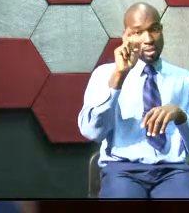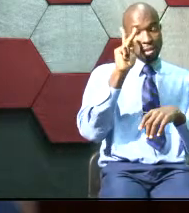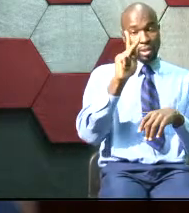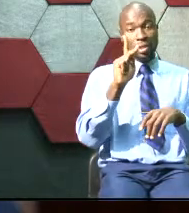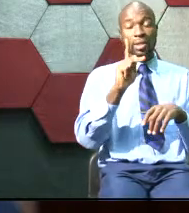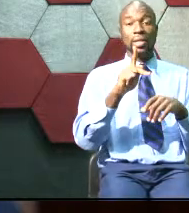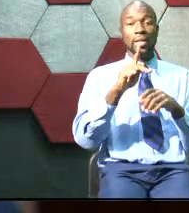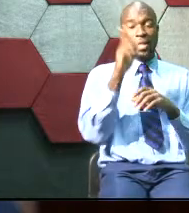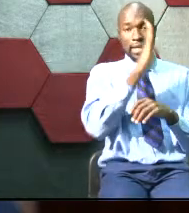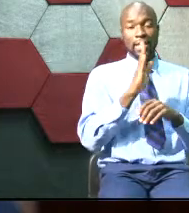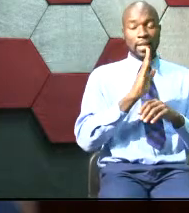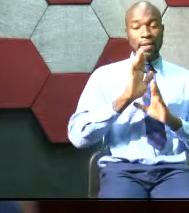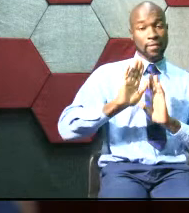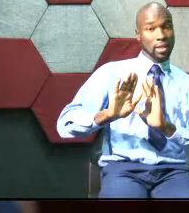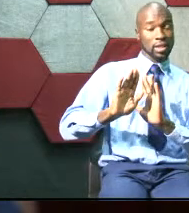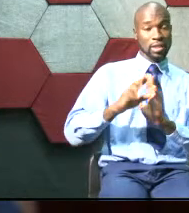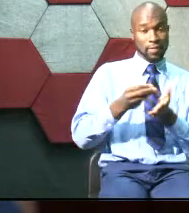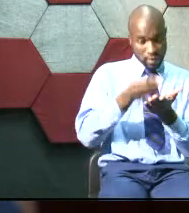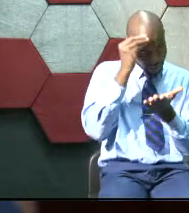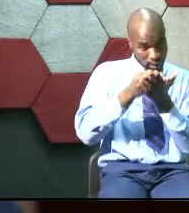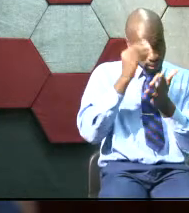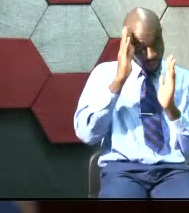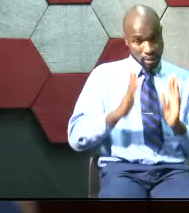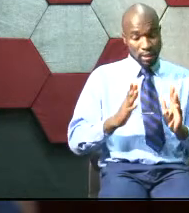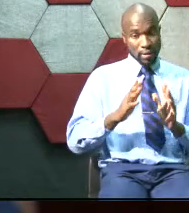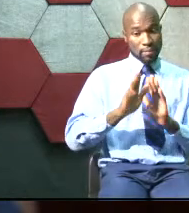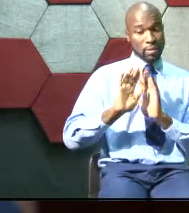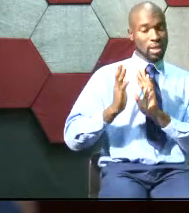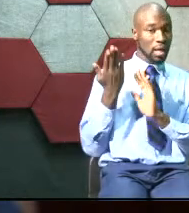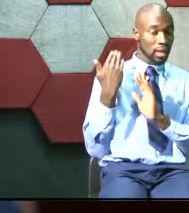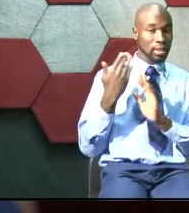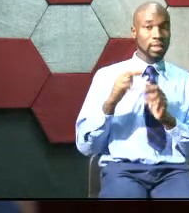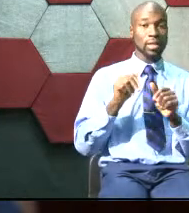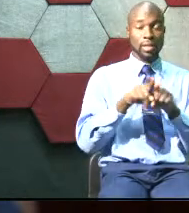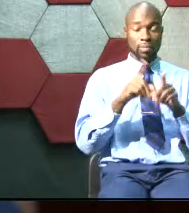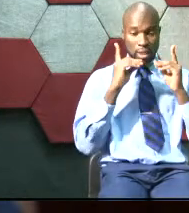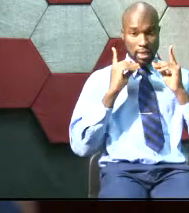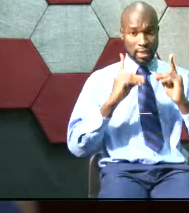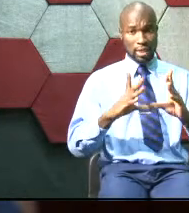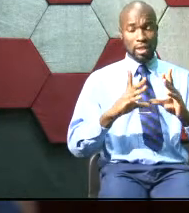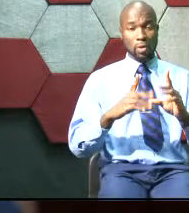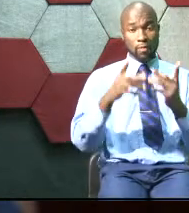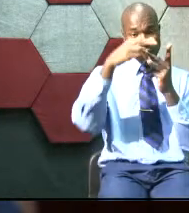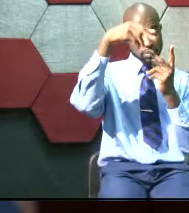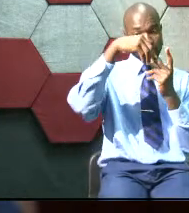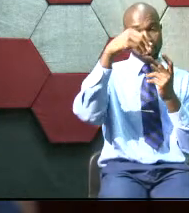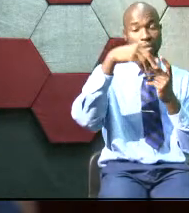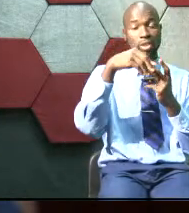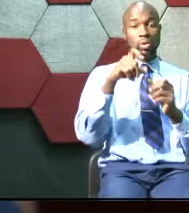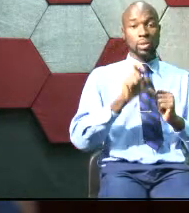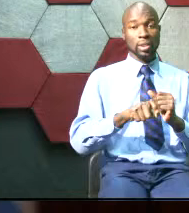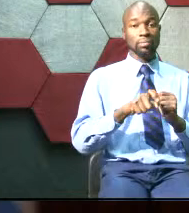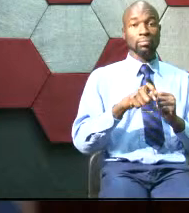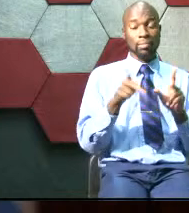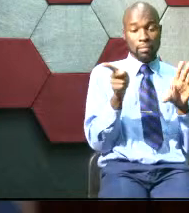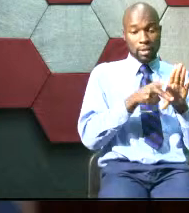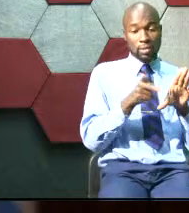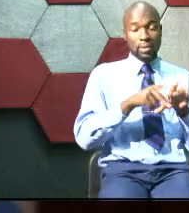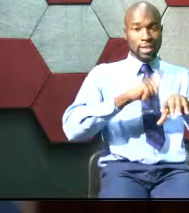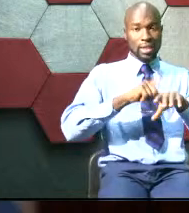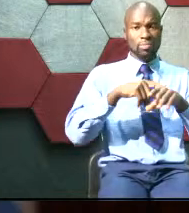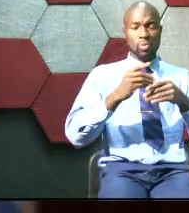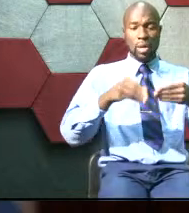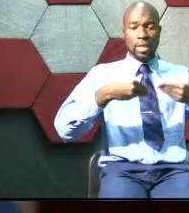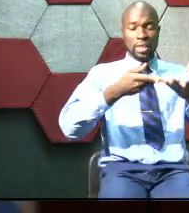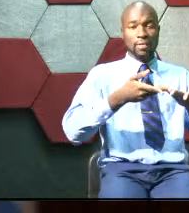Learner Behind program, with our Directorate of Special Needs participating during the handover of the